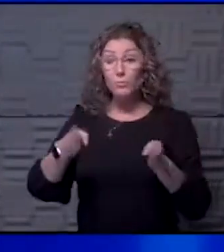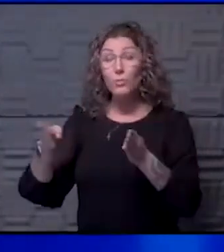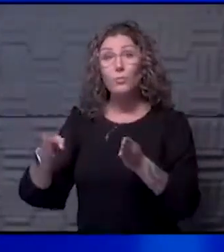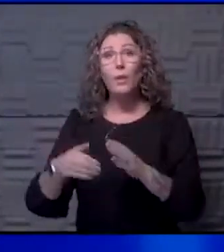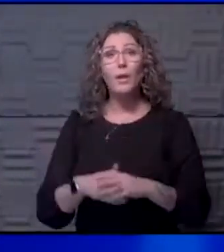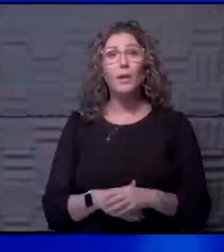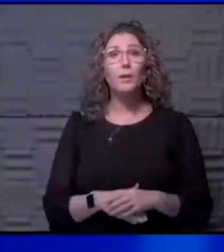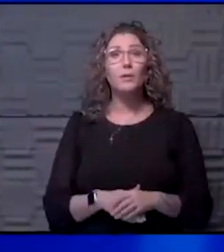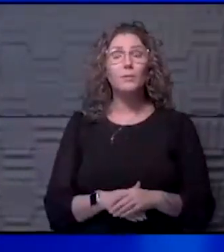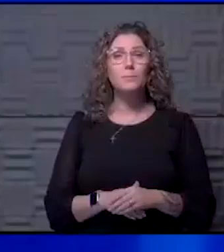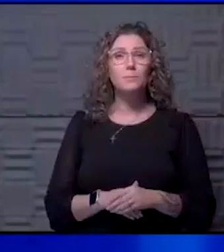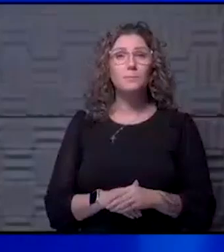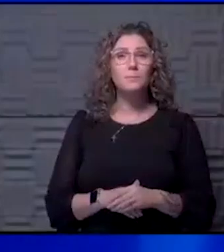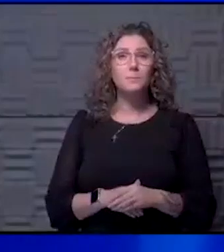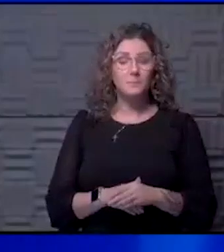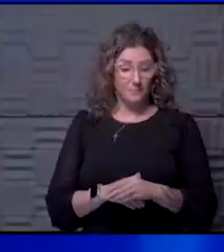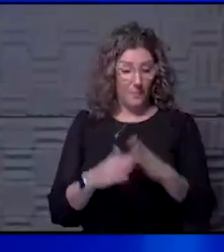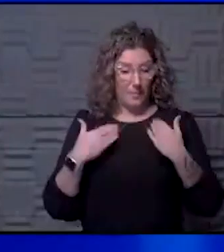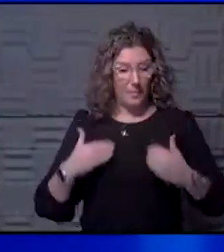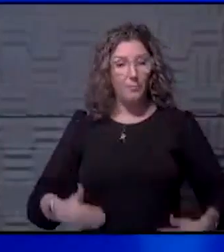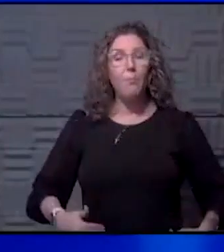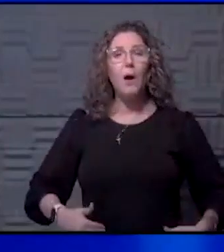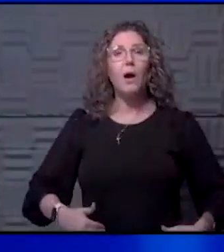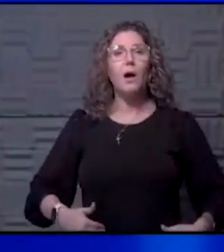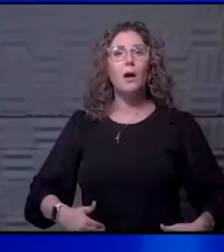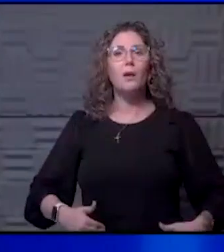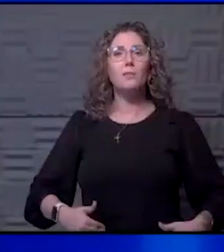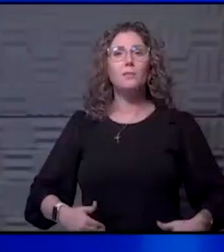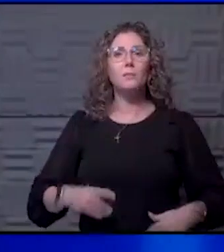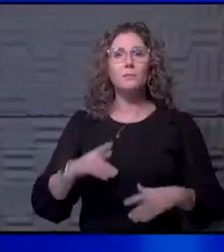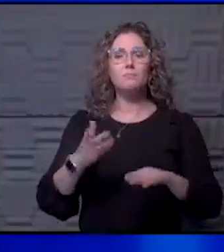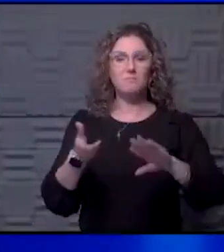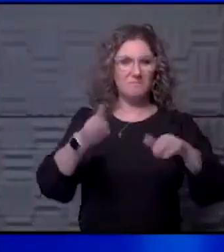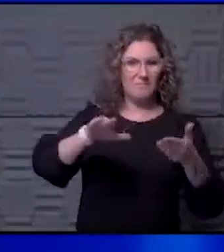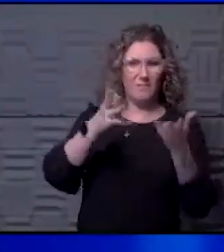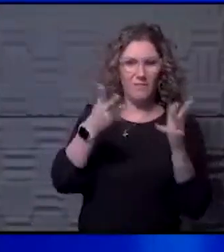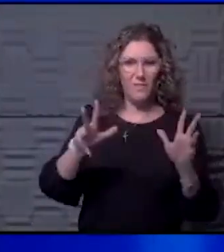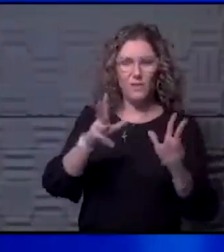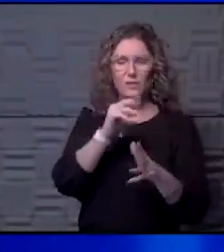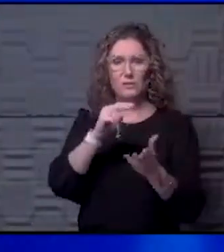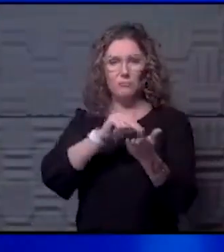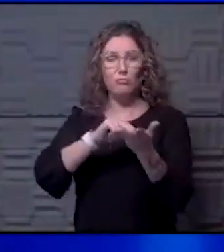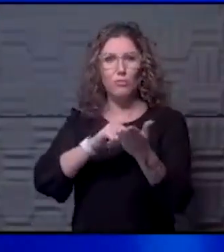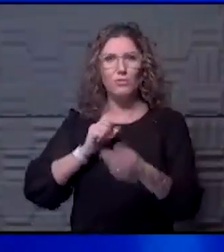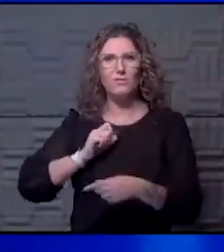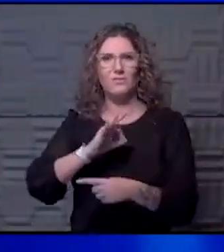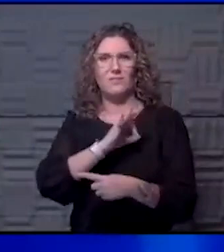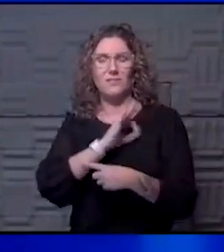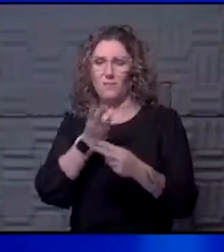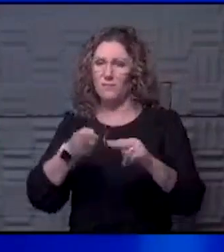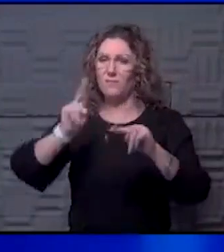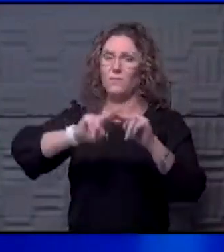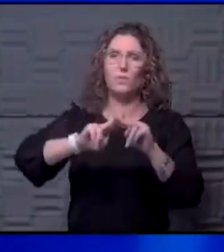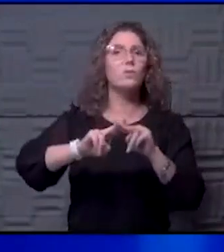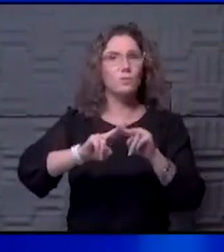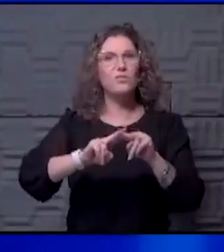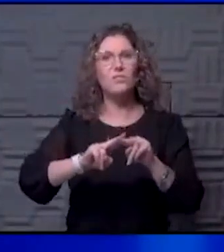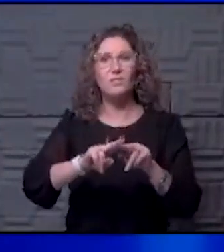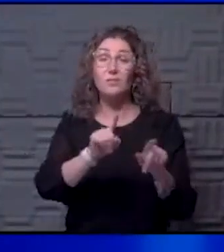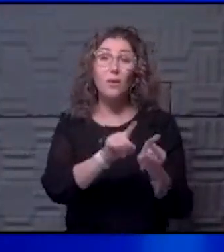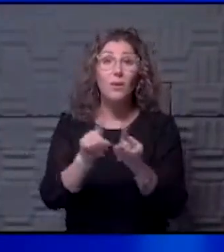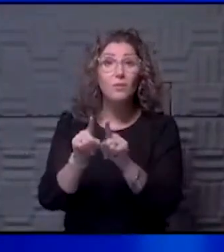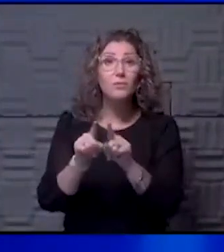the body after death that our nursing staff have to do, and those things have increased in volume as well.